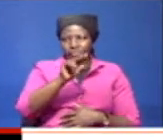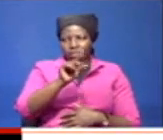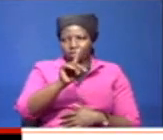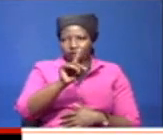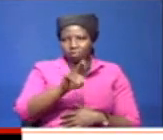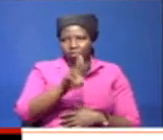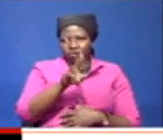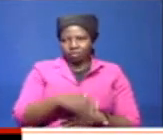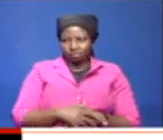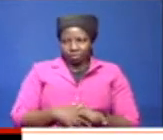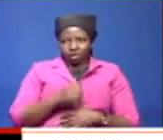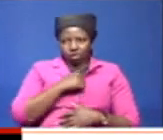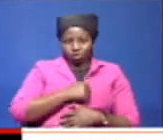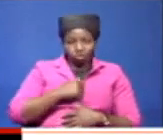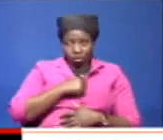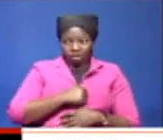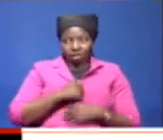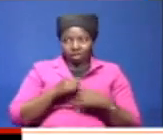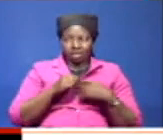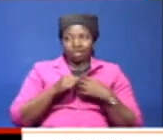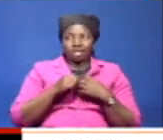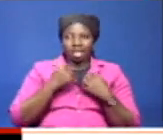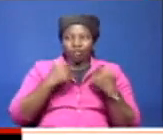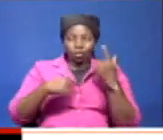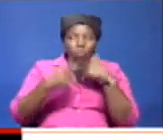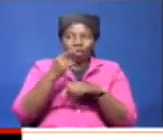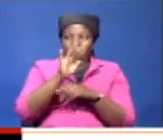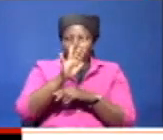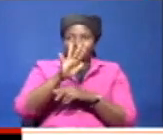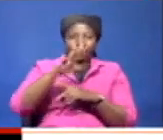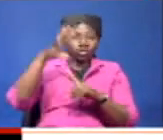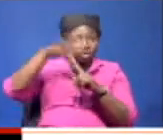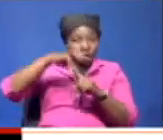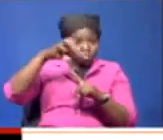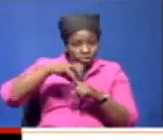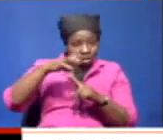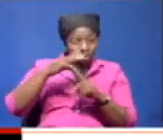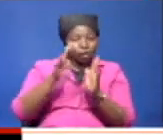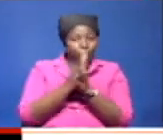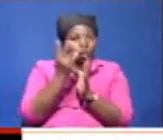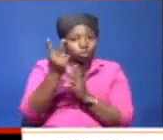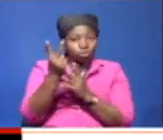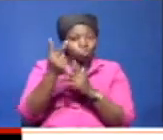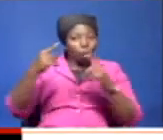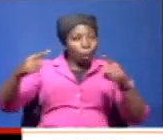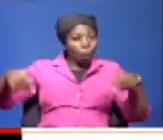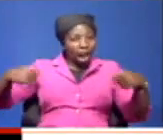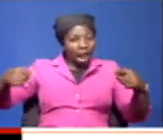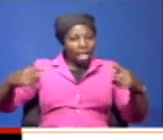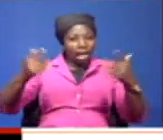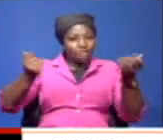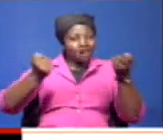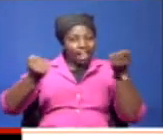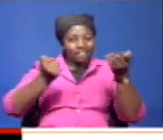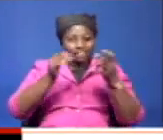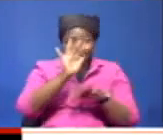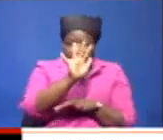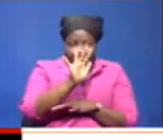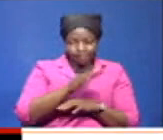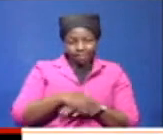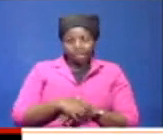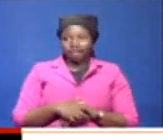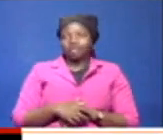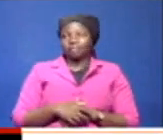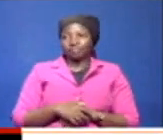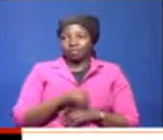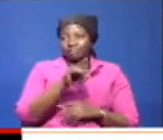My apologies. He's won 5 championships in the two-wheel drive. 5. 5 years. 5. And that would put